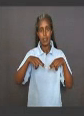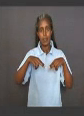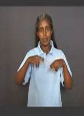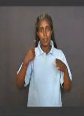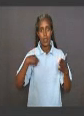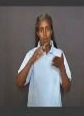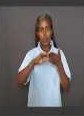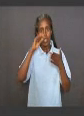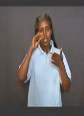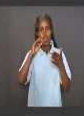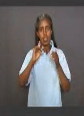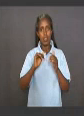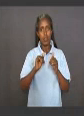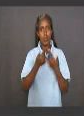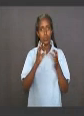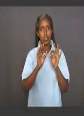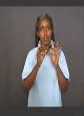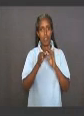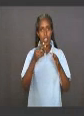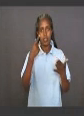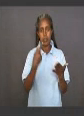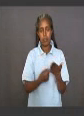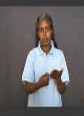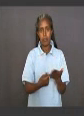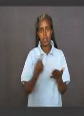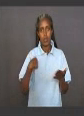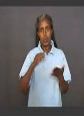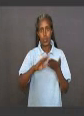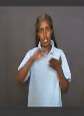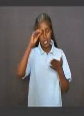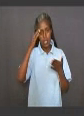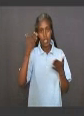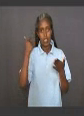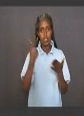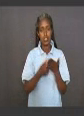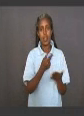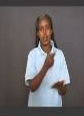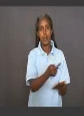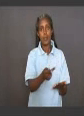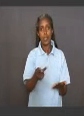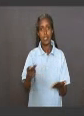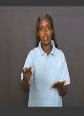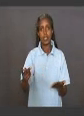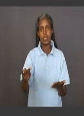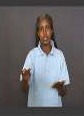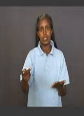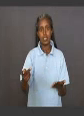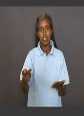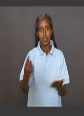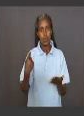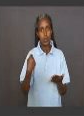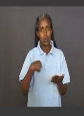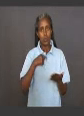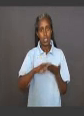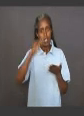We learned how to define them. We learned their properties. We